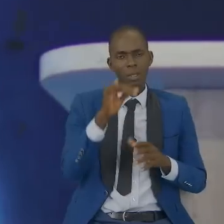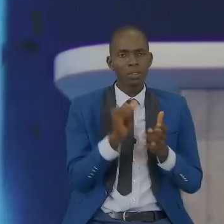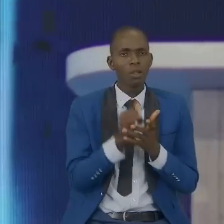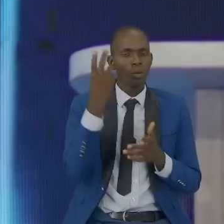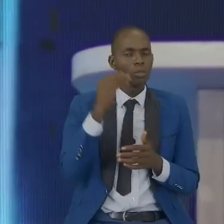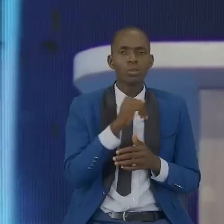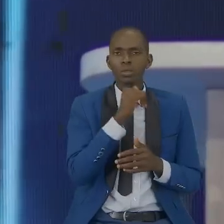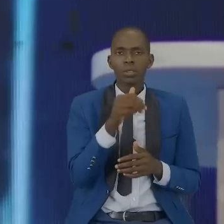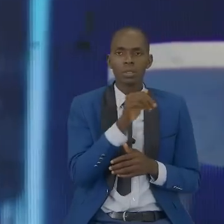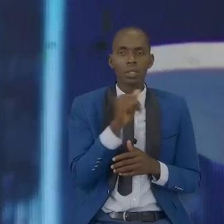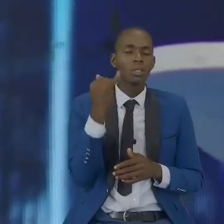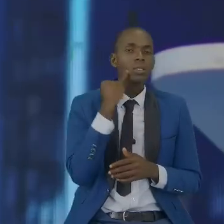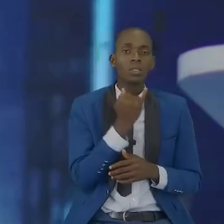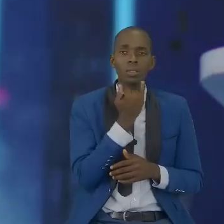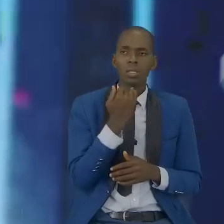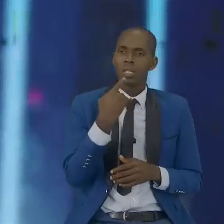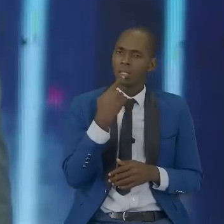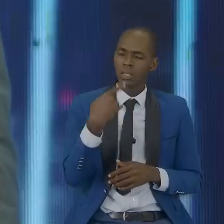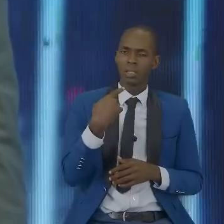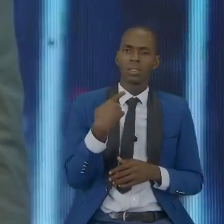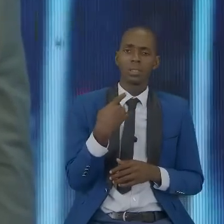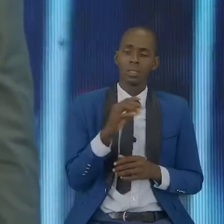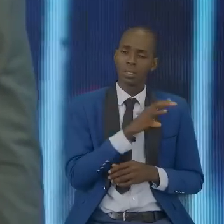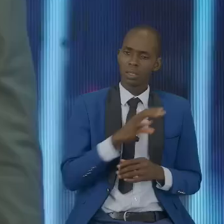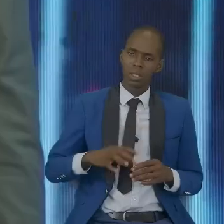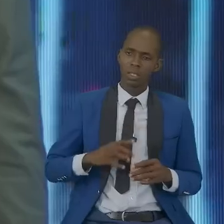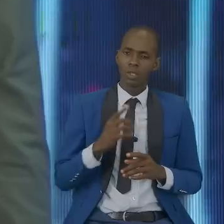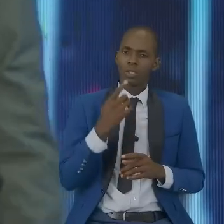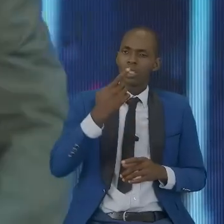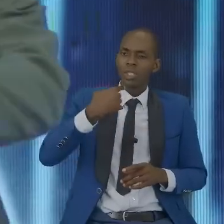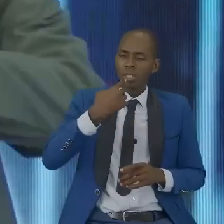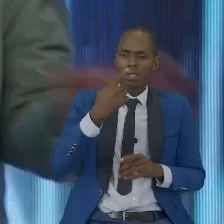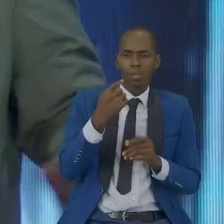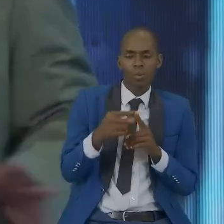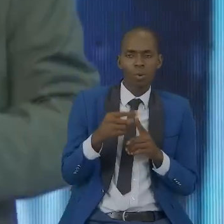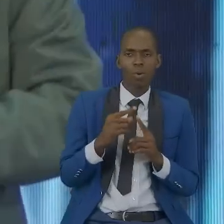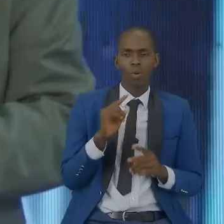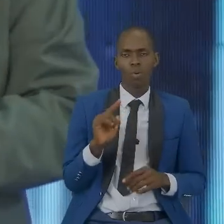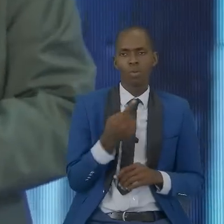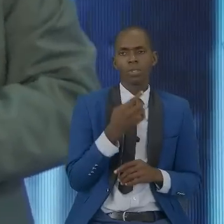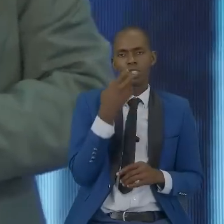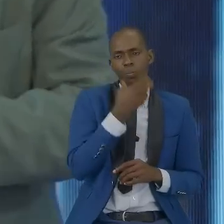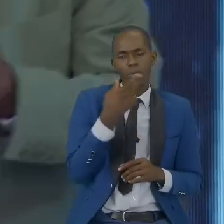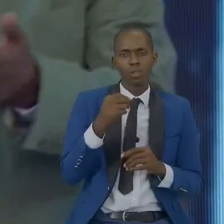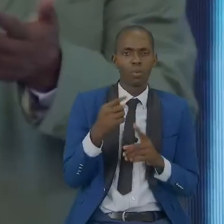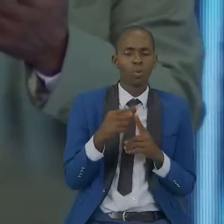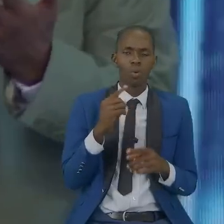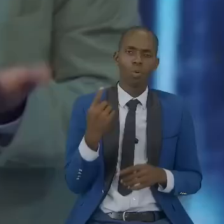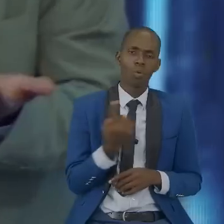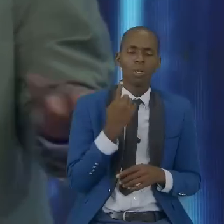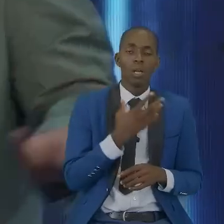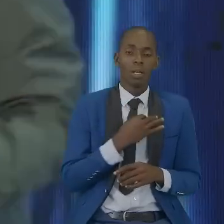Israelite, he said, speak the word only, and my servant shall be healed.